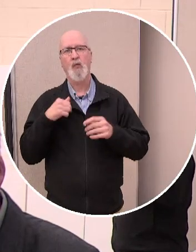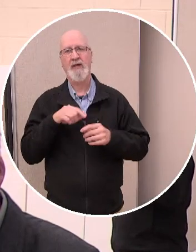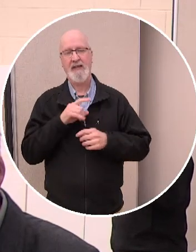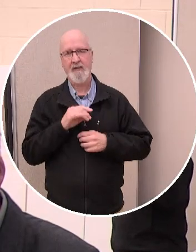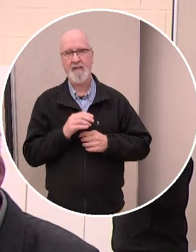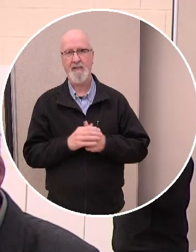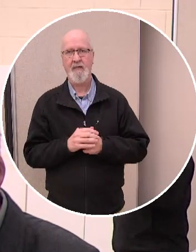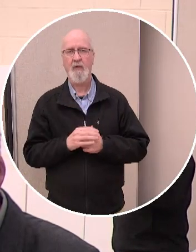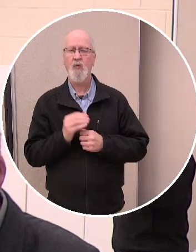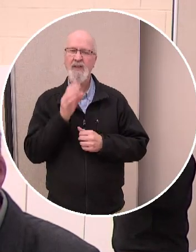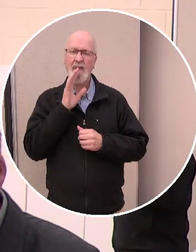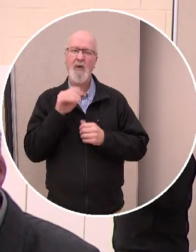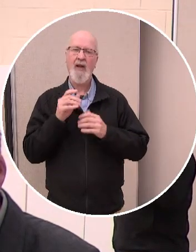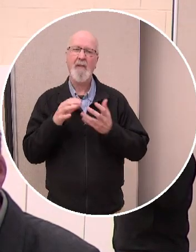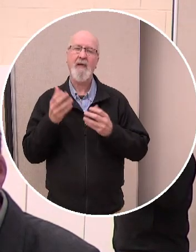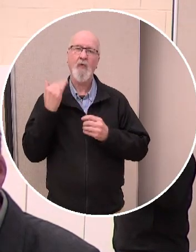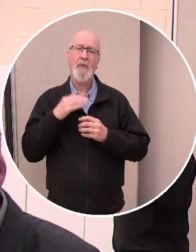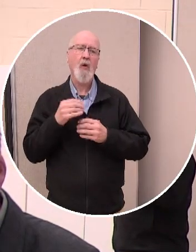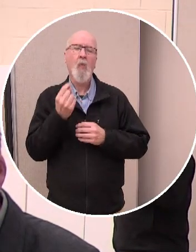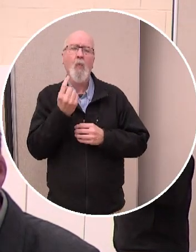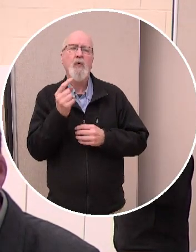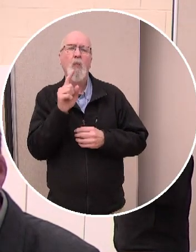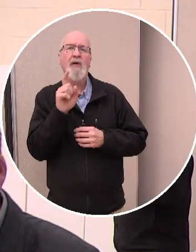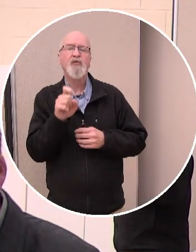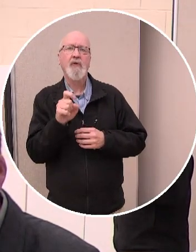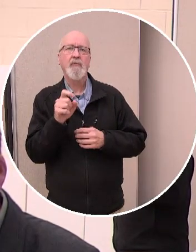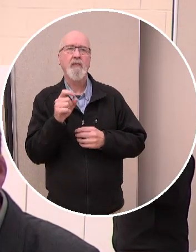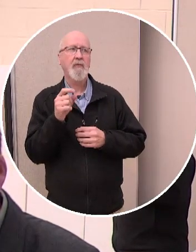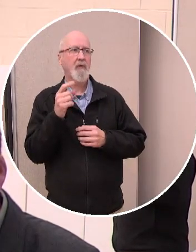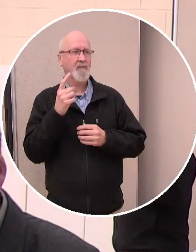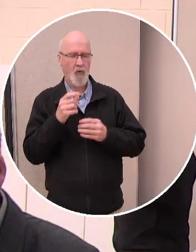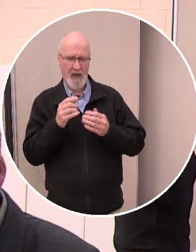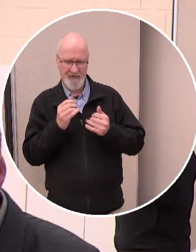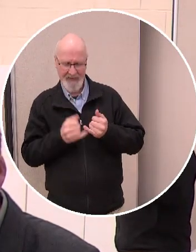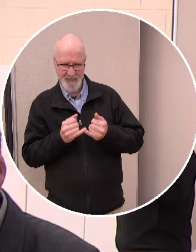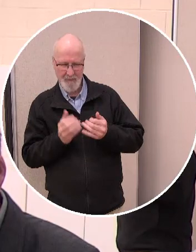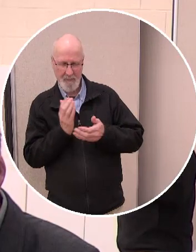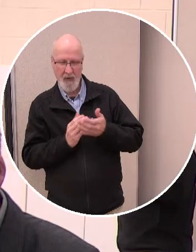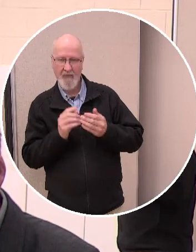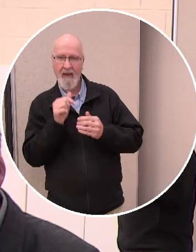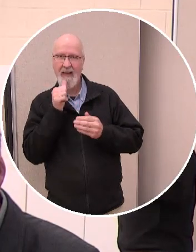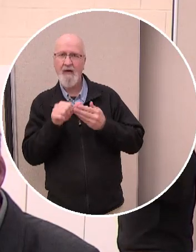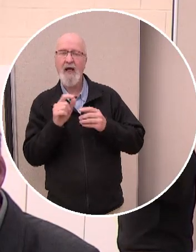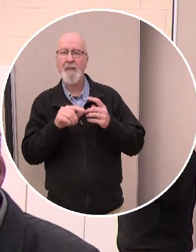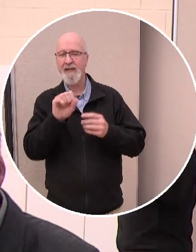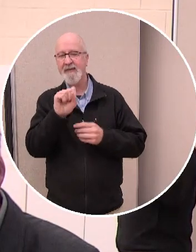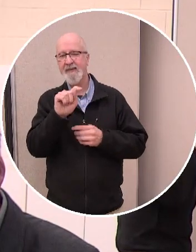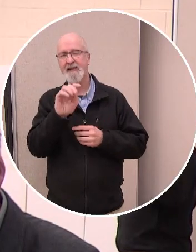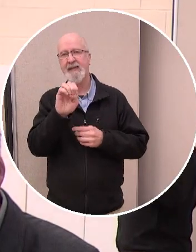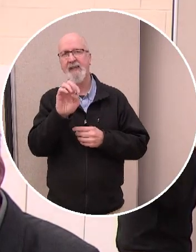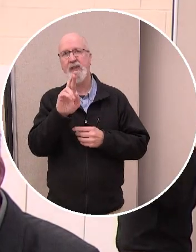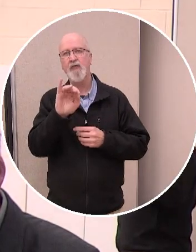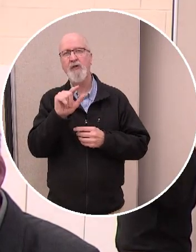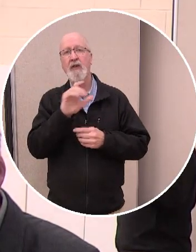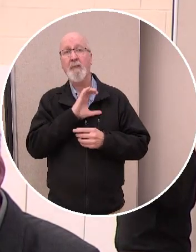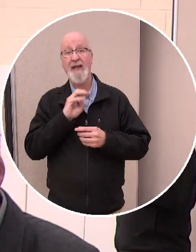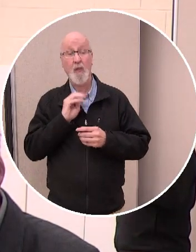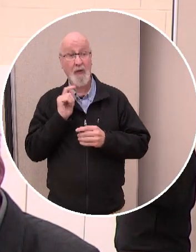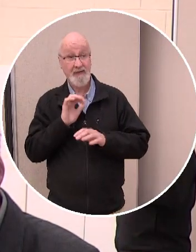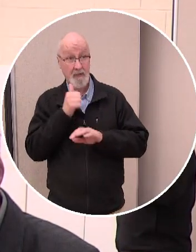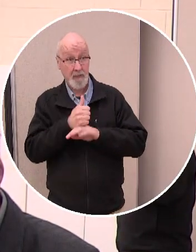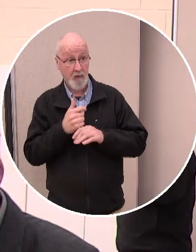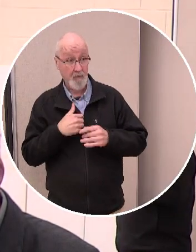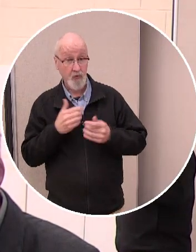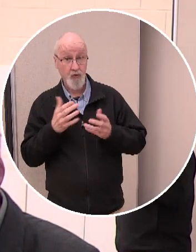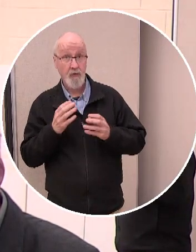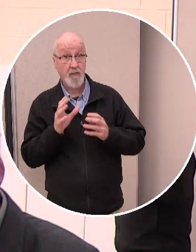covered a lot of that earlier. Just had one question. Towards the bottom of the letter, we talk about a steering committee that we're setting up. Just wondering if that steering